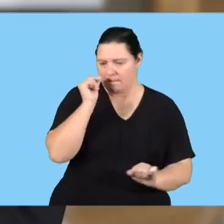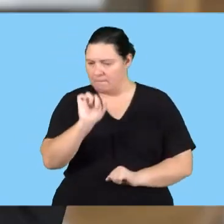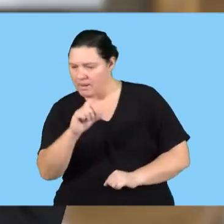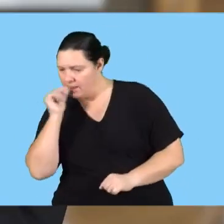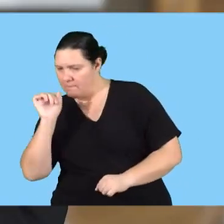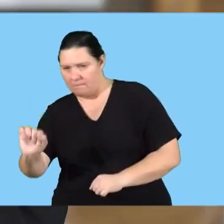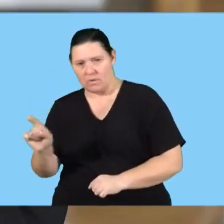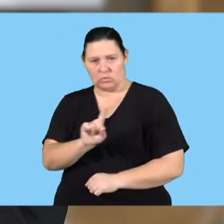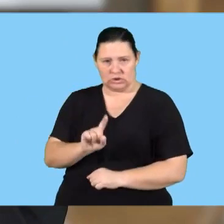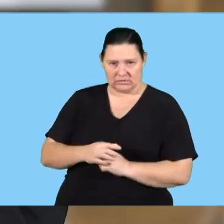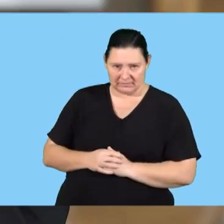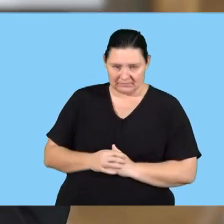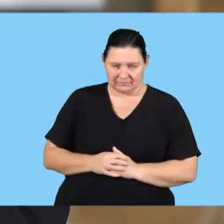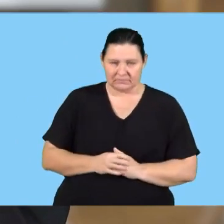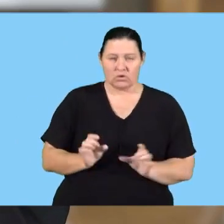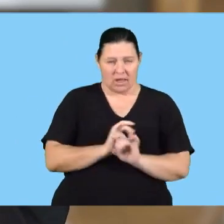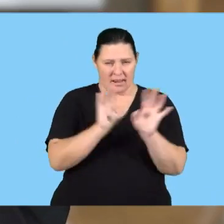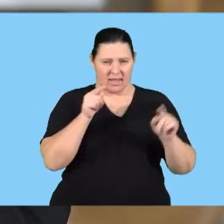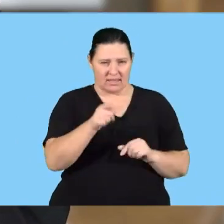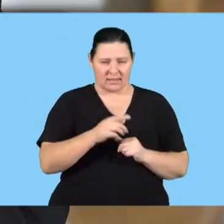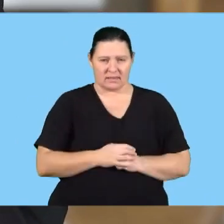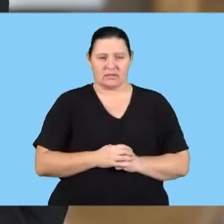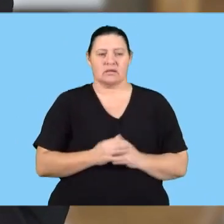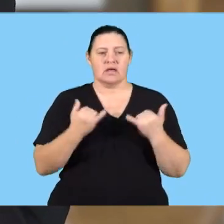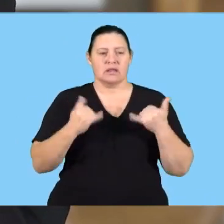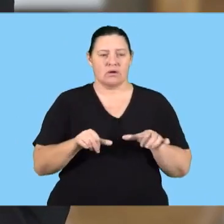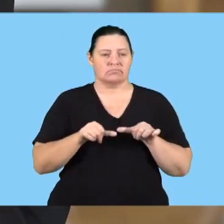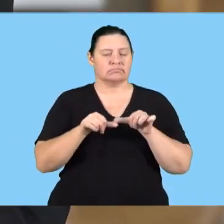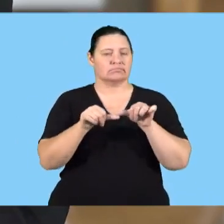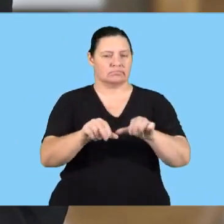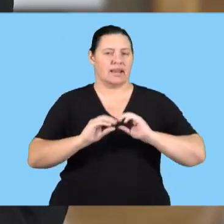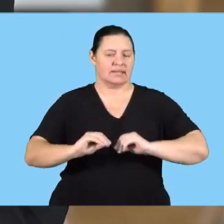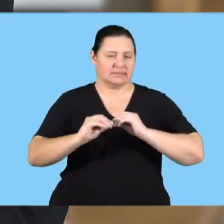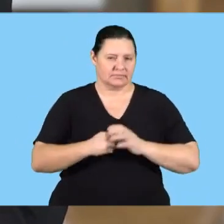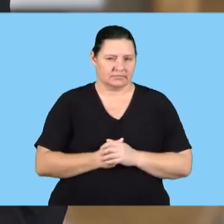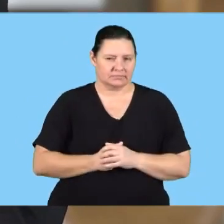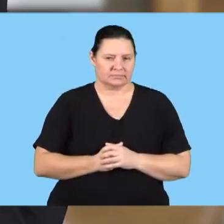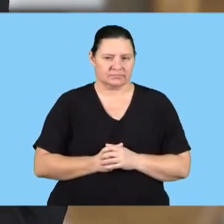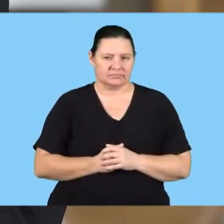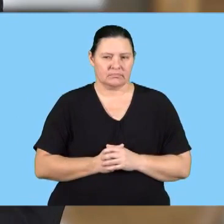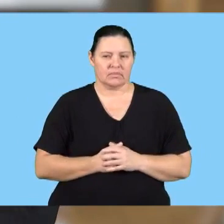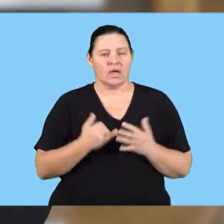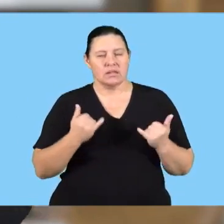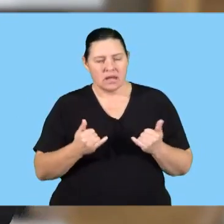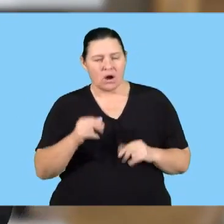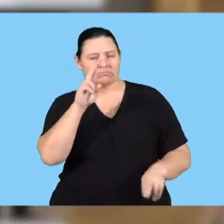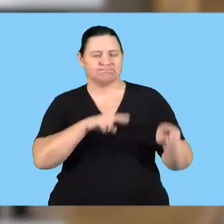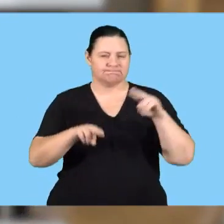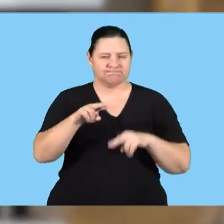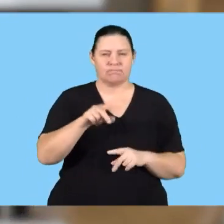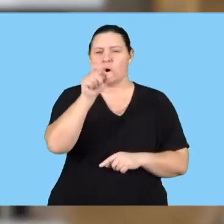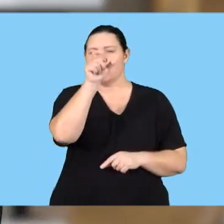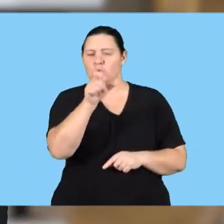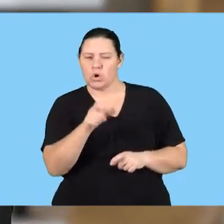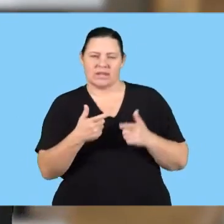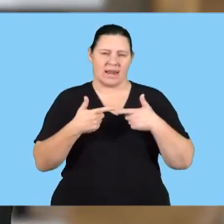between different types of graphs. So I hope that is clear to all of you. Let us move on with our lesson. So let's quickly revise some of